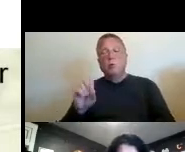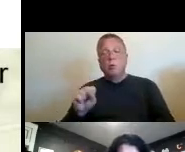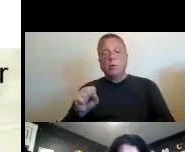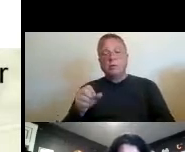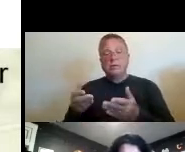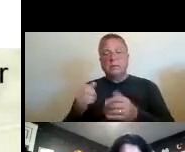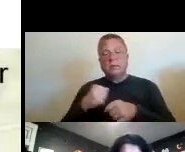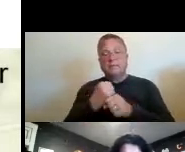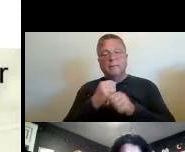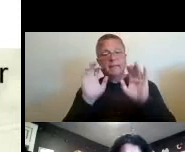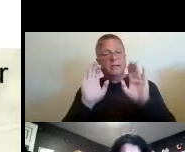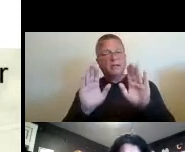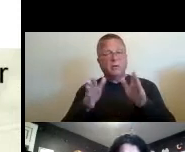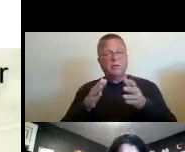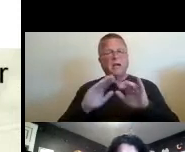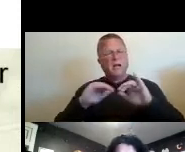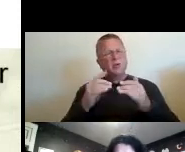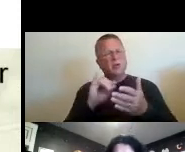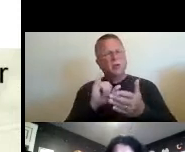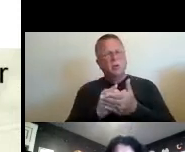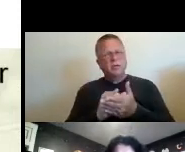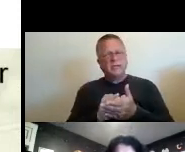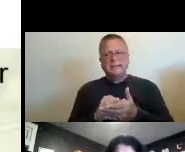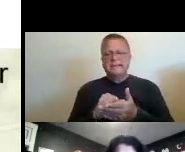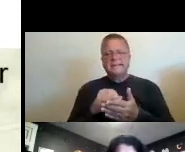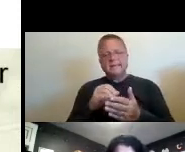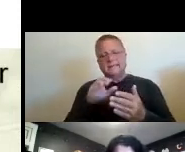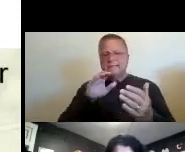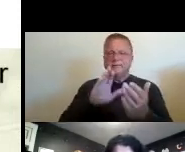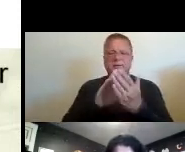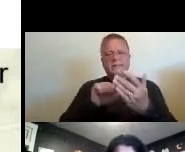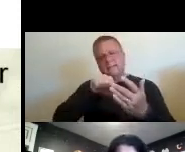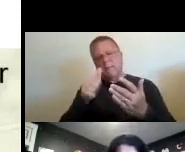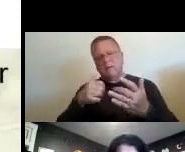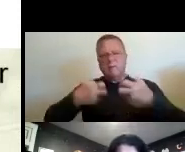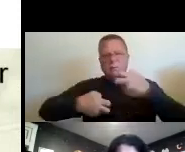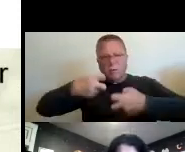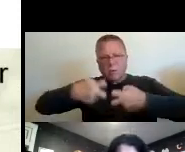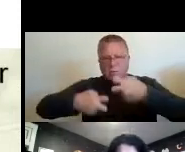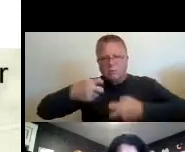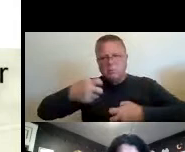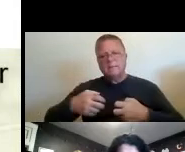street? How do we address some of the other sort of nagging concerns that you've had